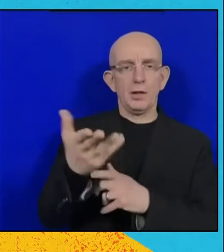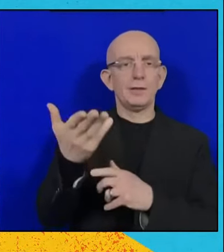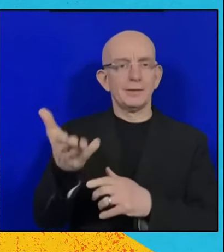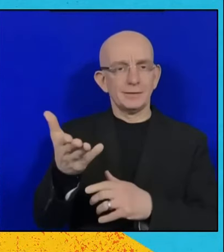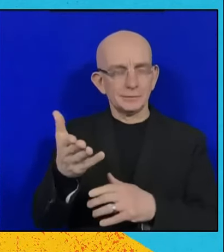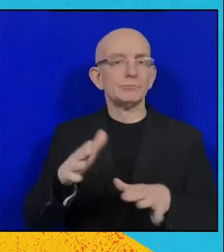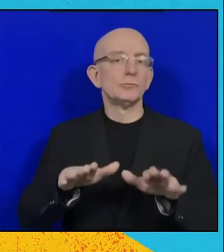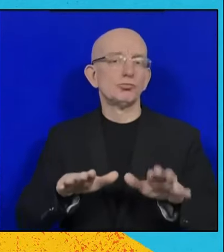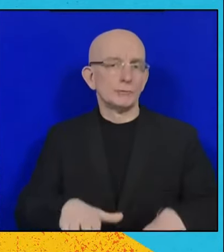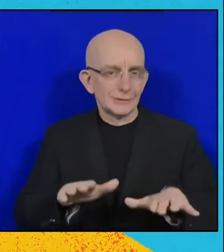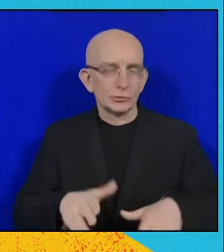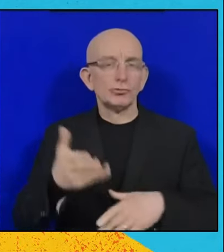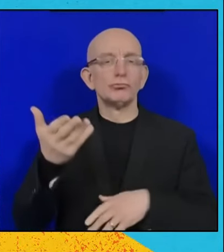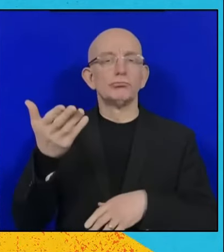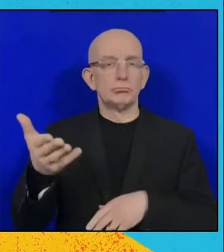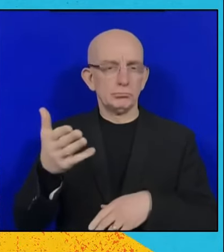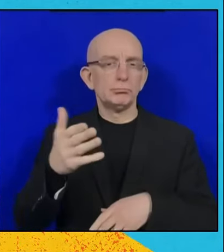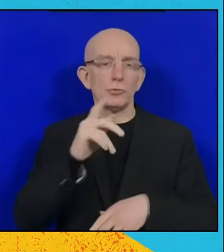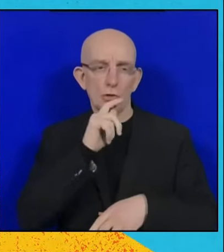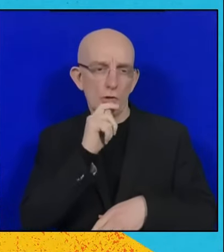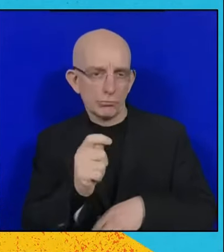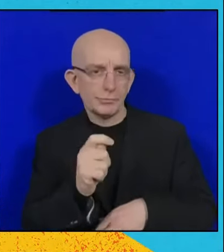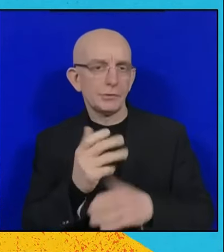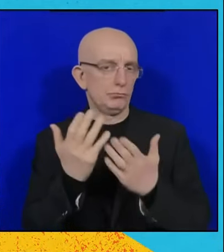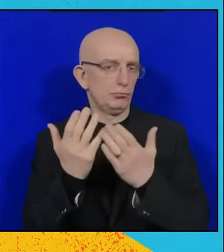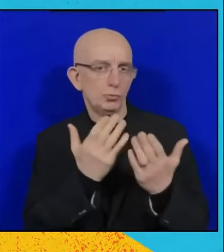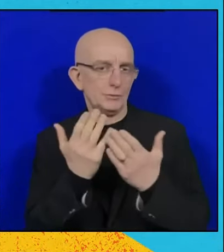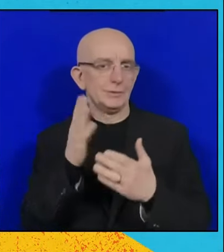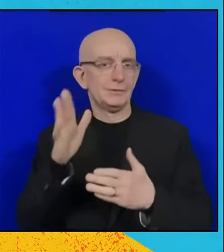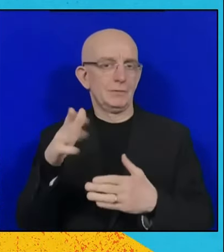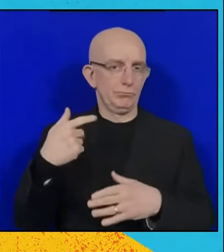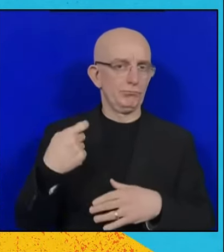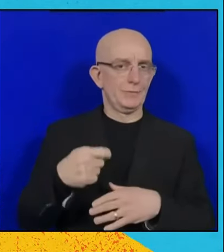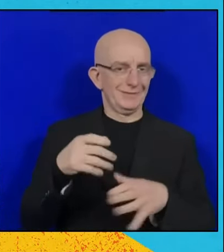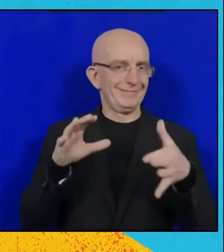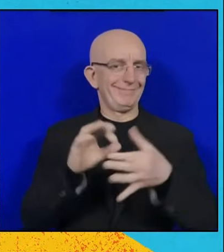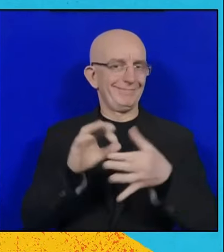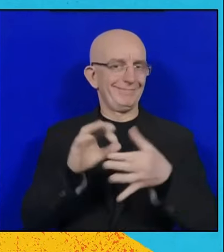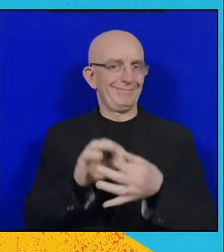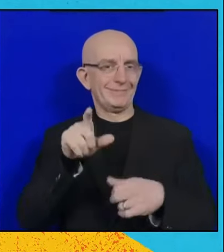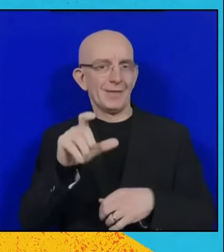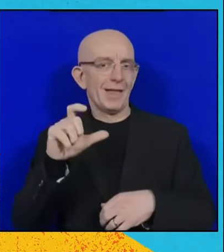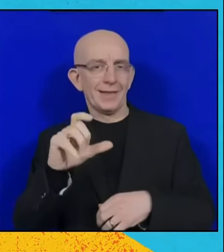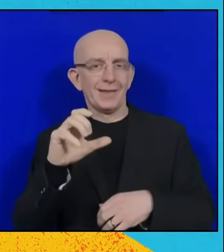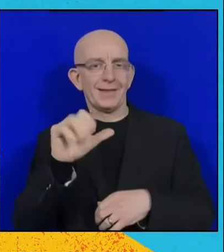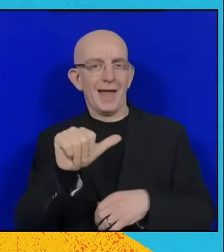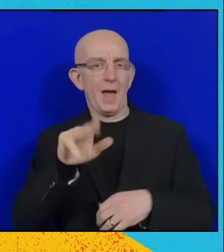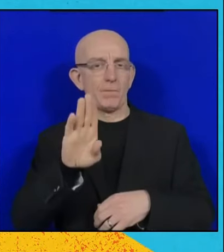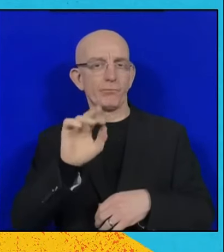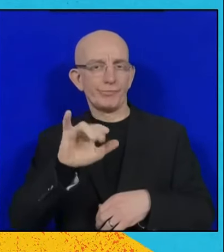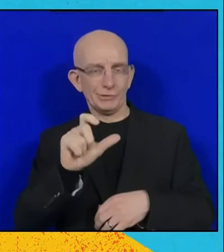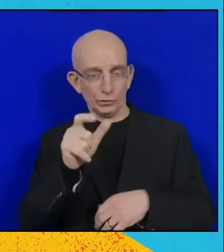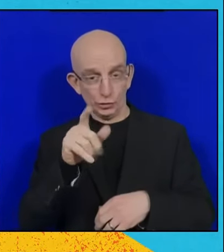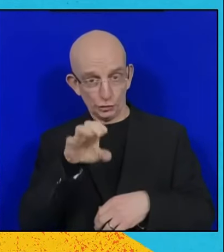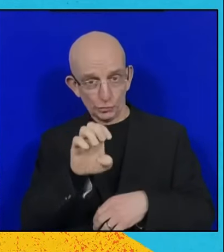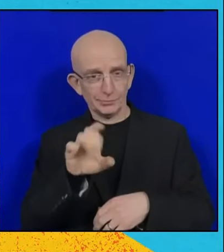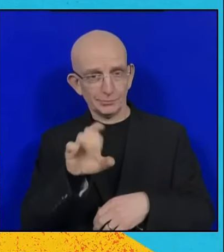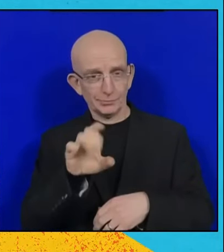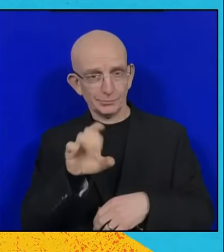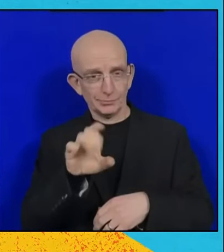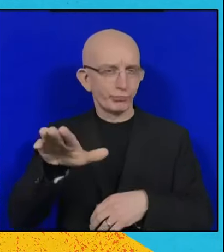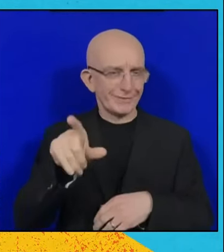and Hungarian. All right, great. What did the COVID-19 pandemic teach us about responding to global crises and the impacts they can